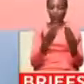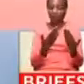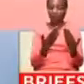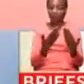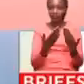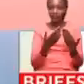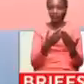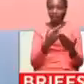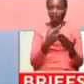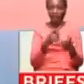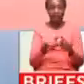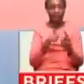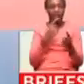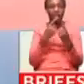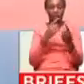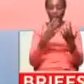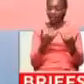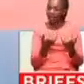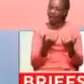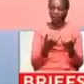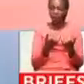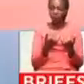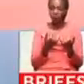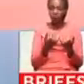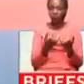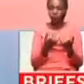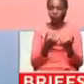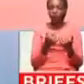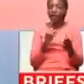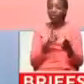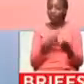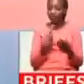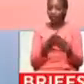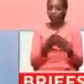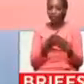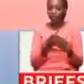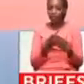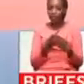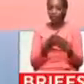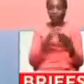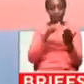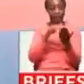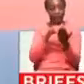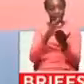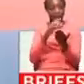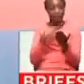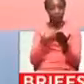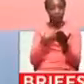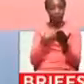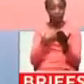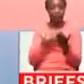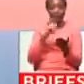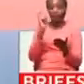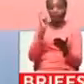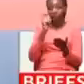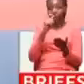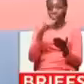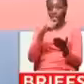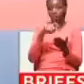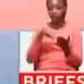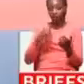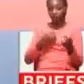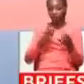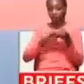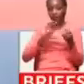like what we're discussing now. And then, you know, he sent me a portion of Erica's testimony in which she was just